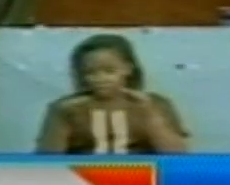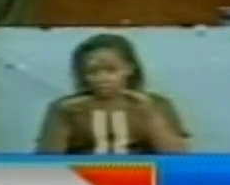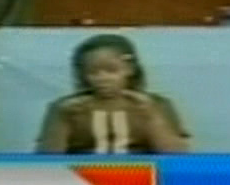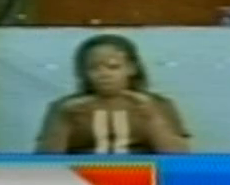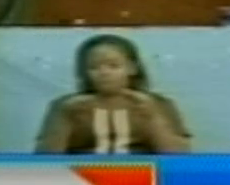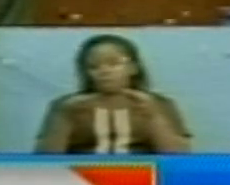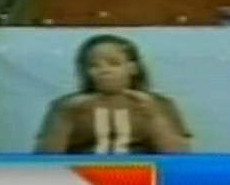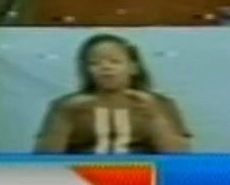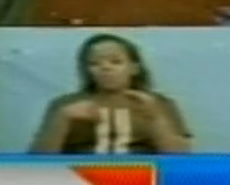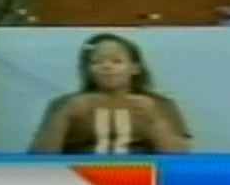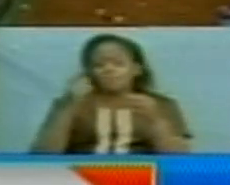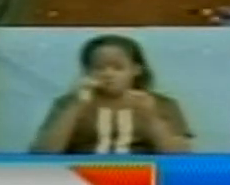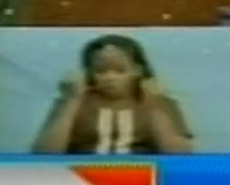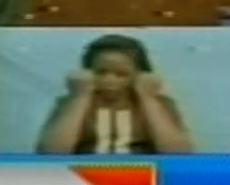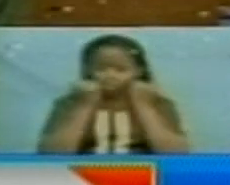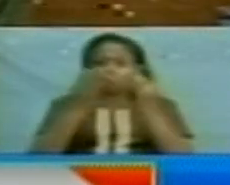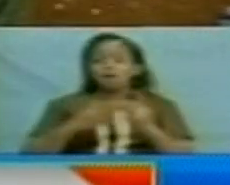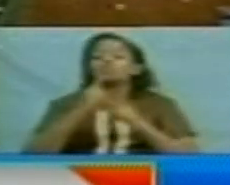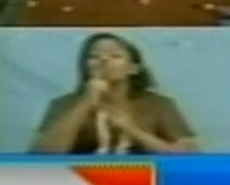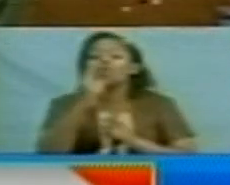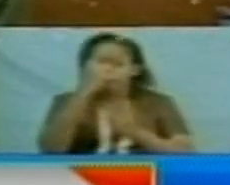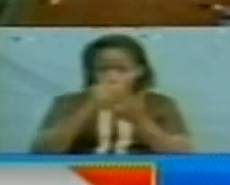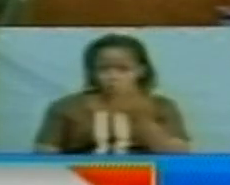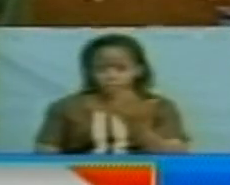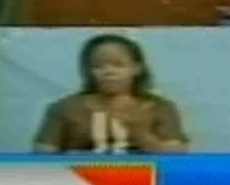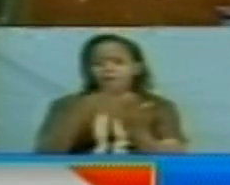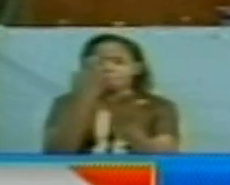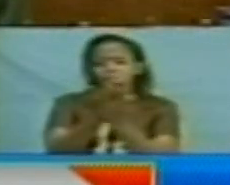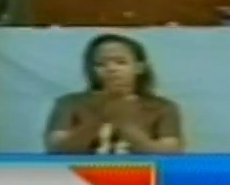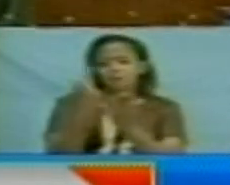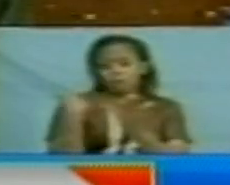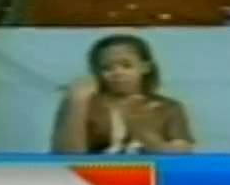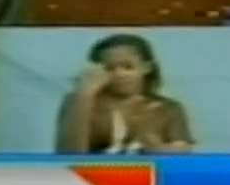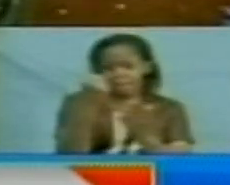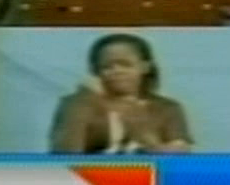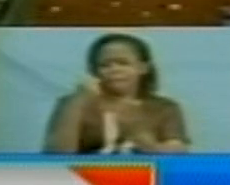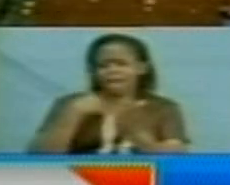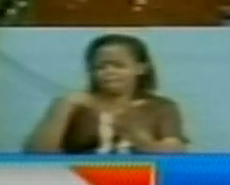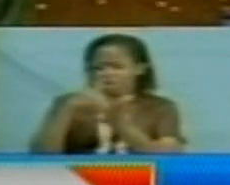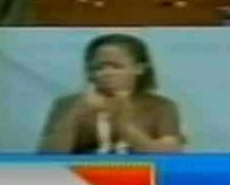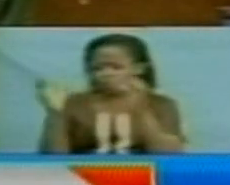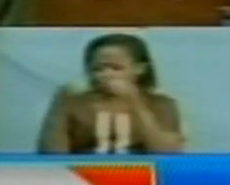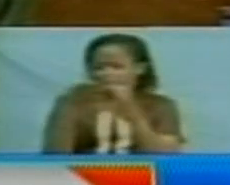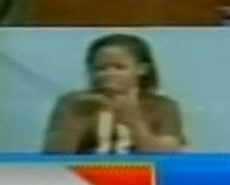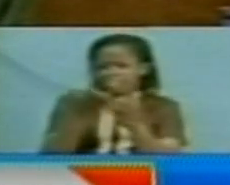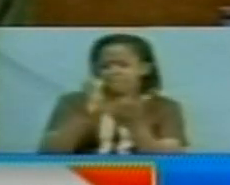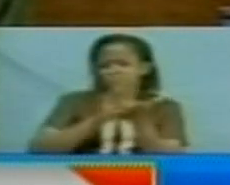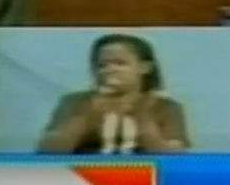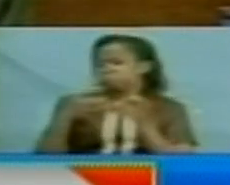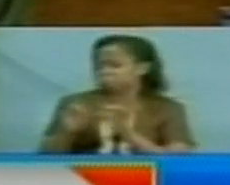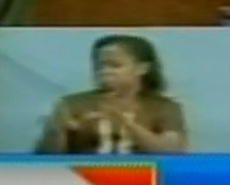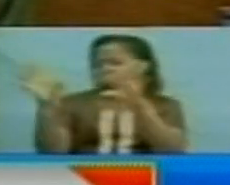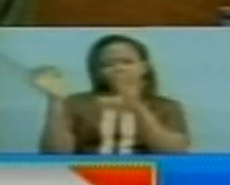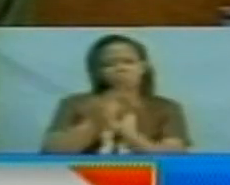the following are orders of the court. Petition number 5 of the consolidated petitions is hereby dismissed. Petition